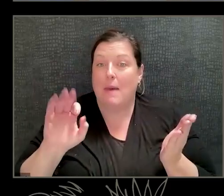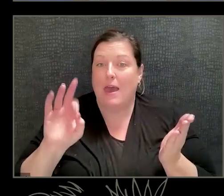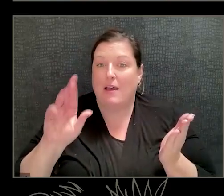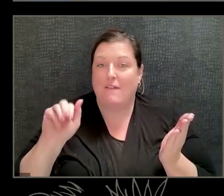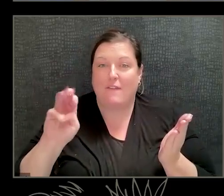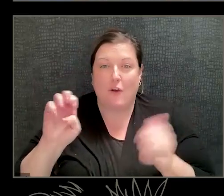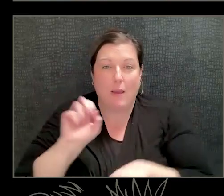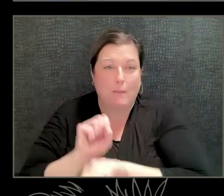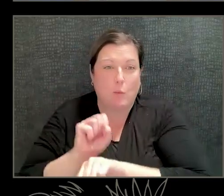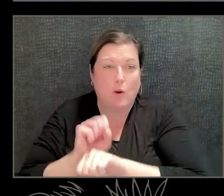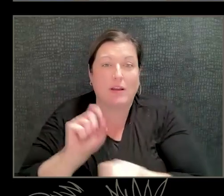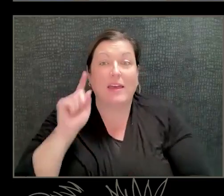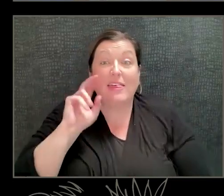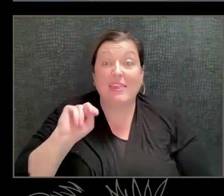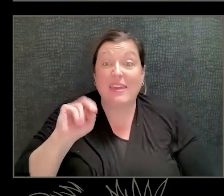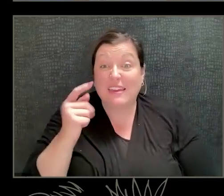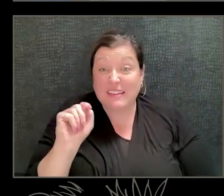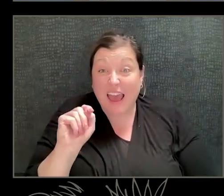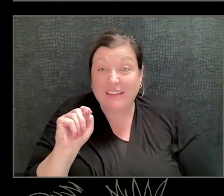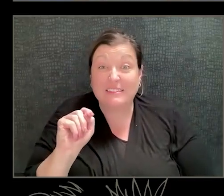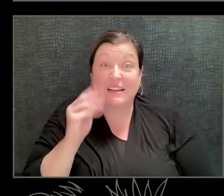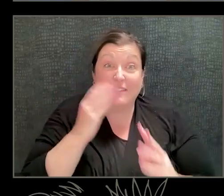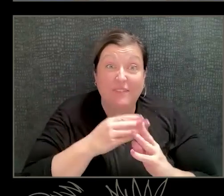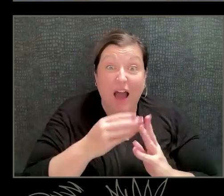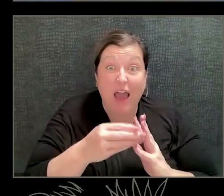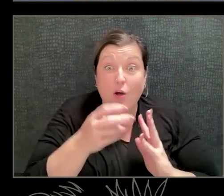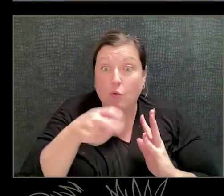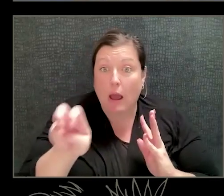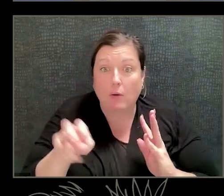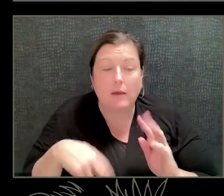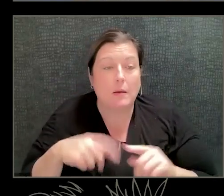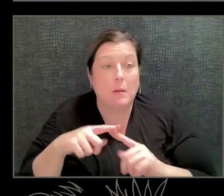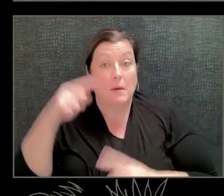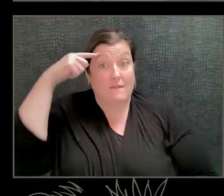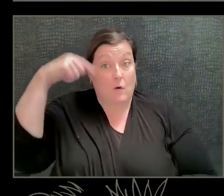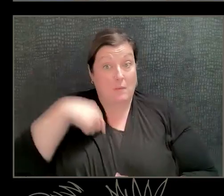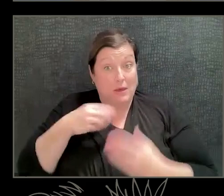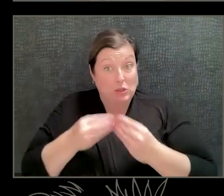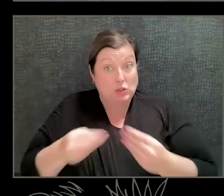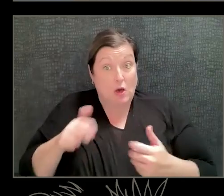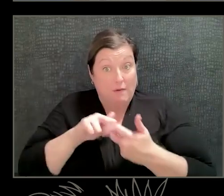think about Next in terms of file system-based routing. But for me, solving this problem